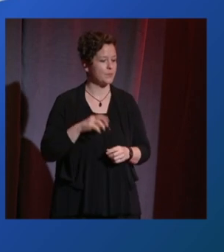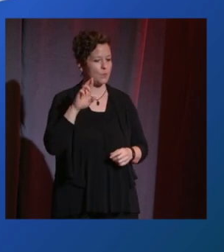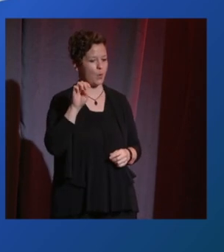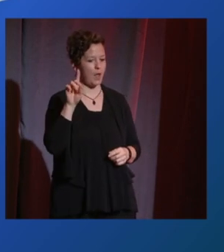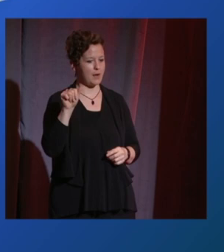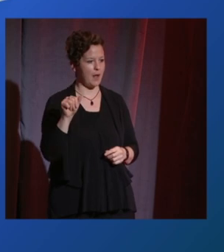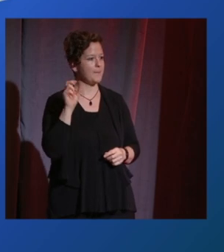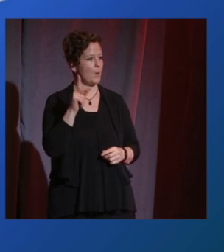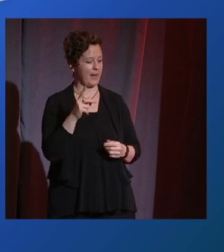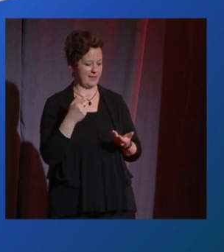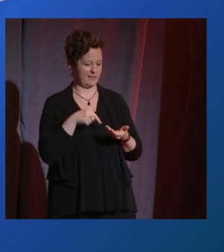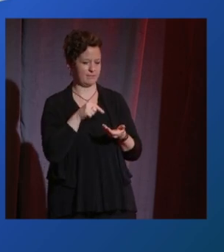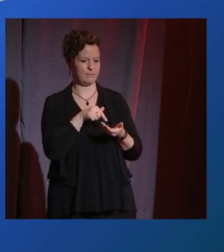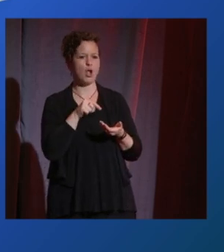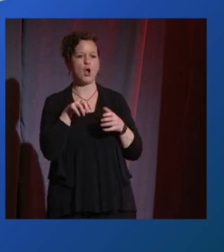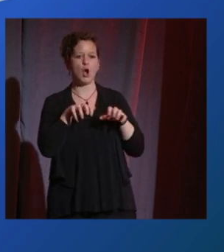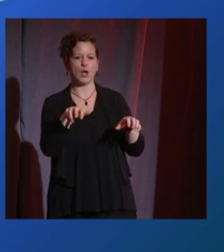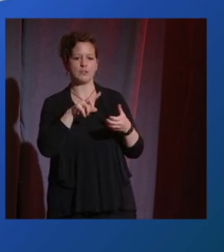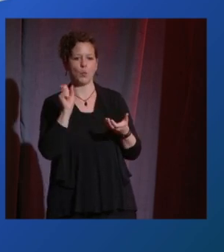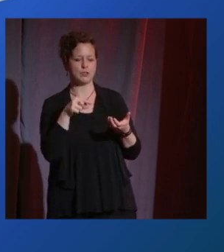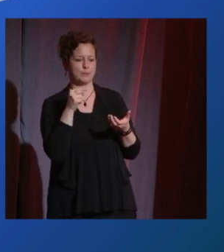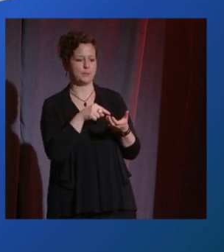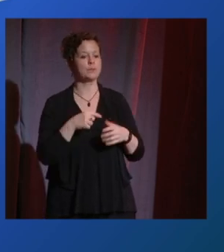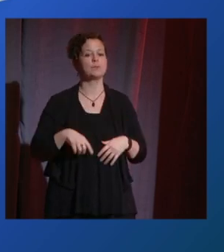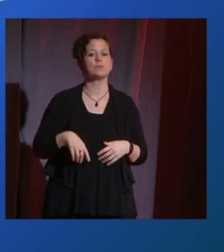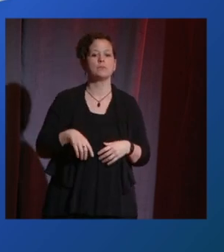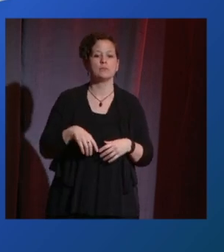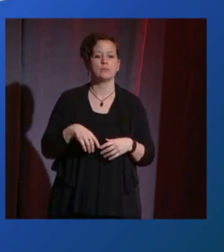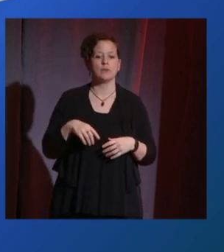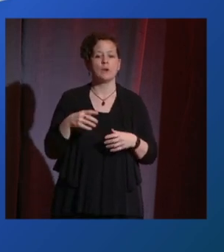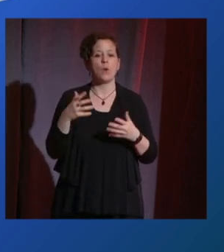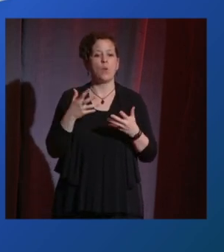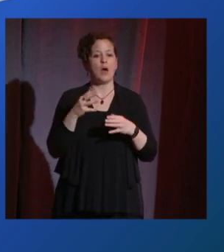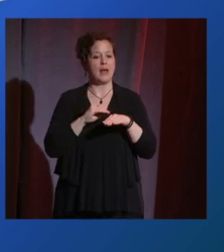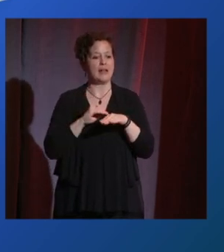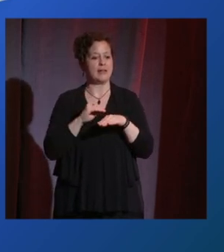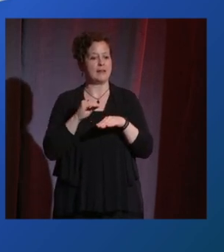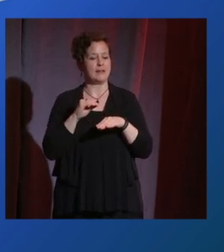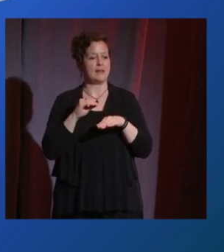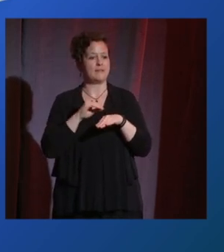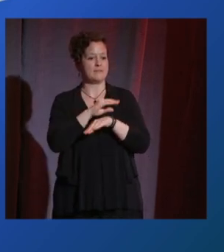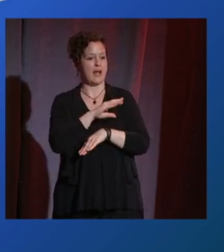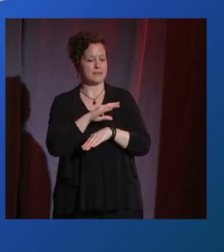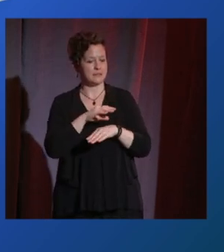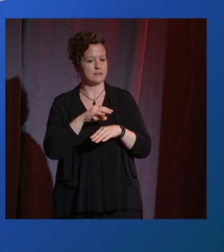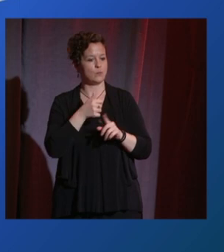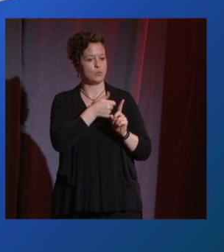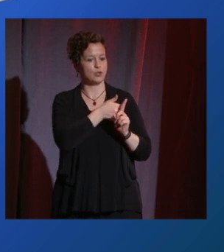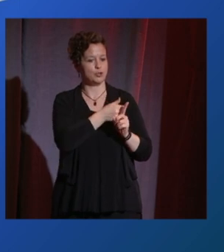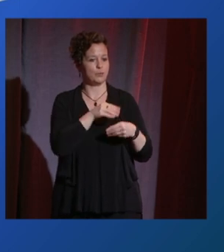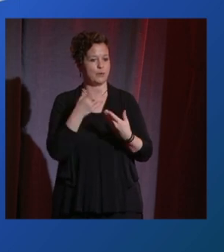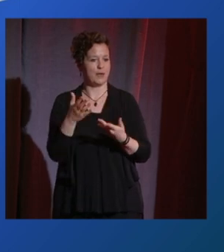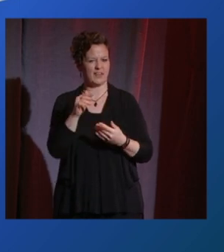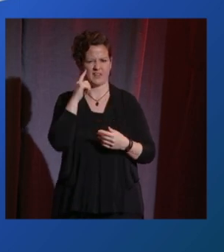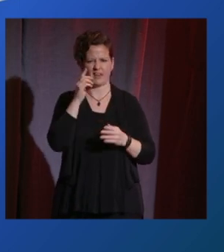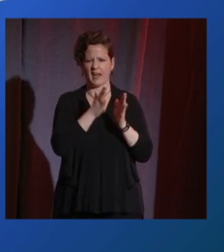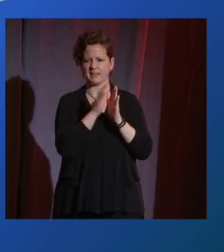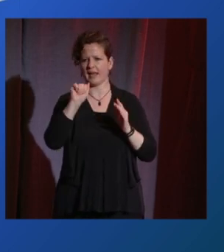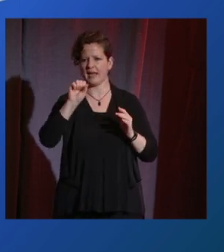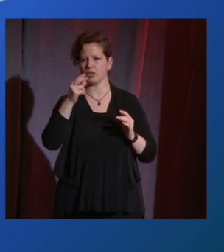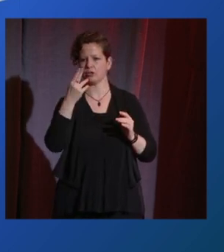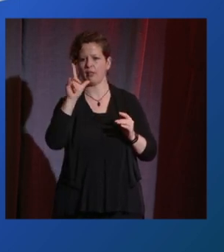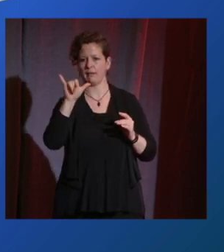audience question what advice would you give an older student who wants to work in the